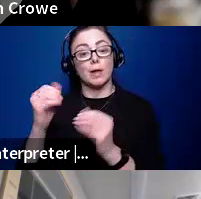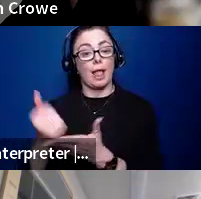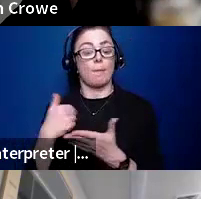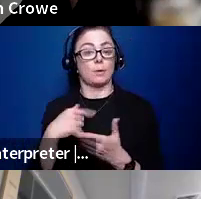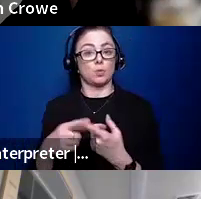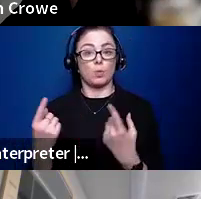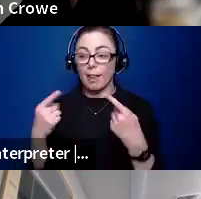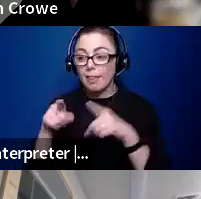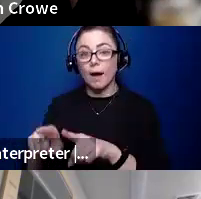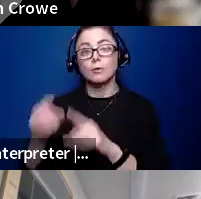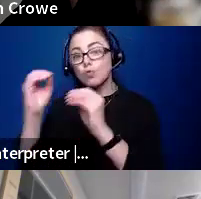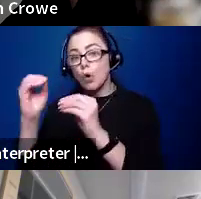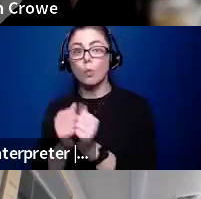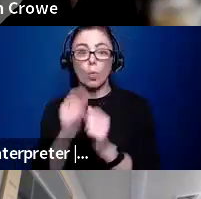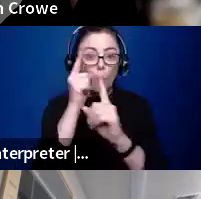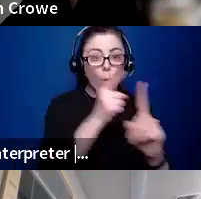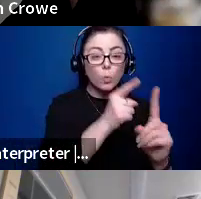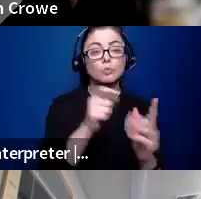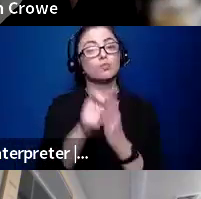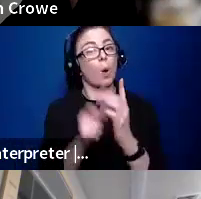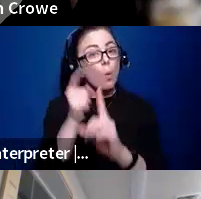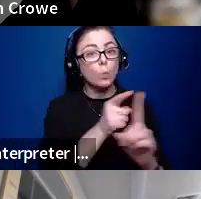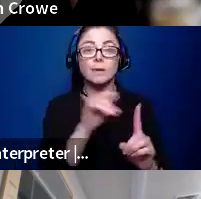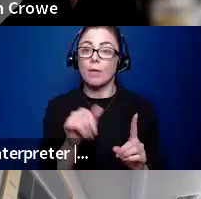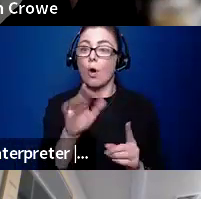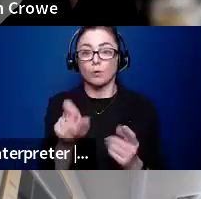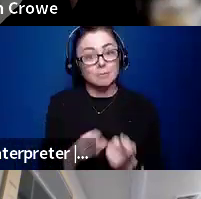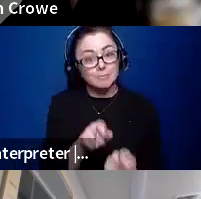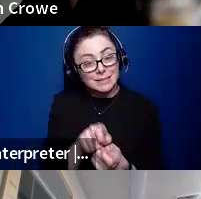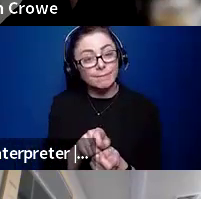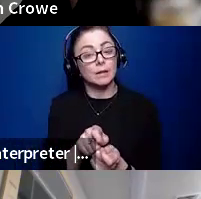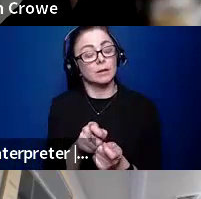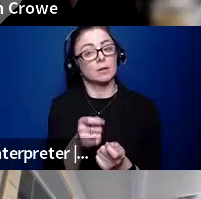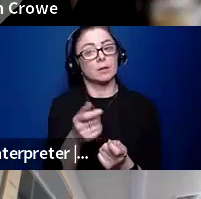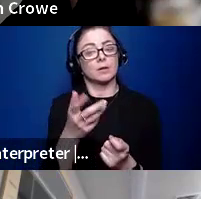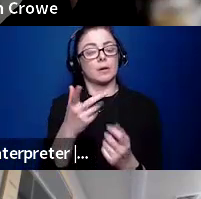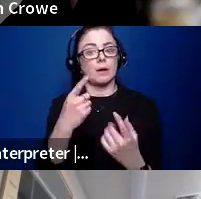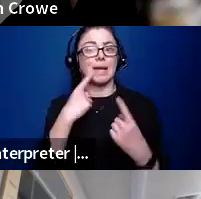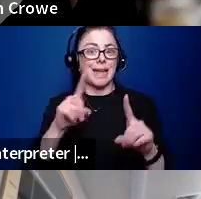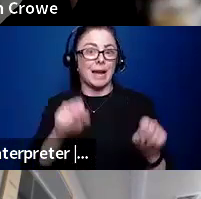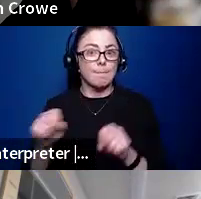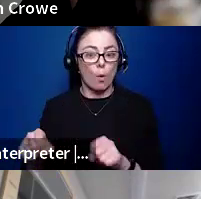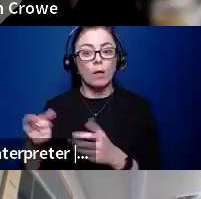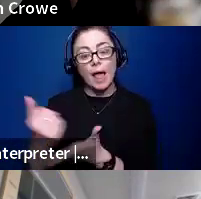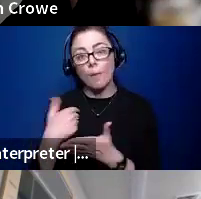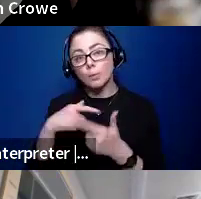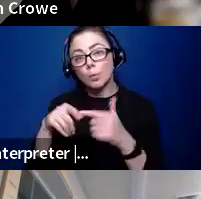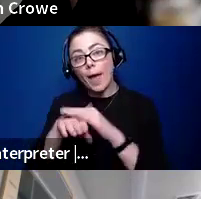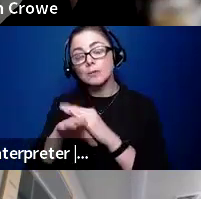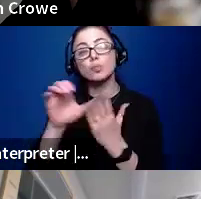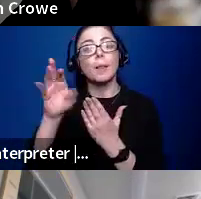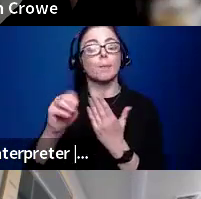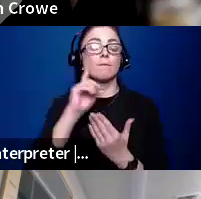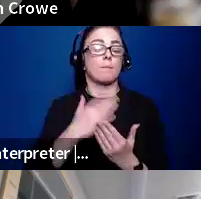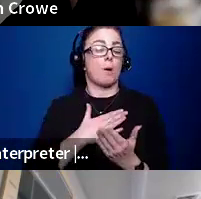goals, how to write goals that are specific, ambitious, and attainable. It was this person who helped me access curriculum in order for my students to be